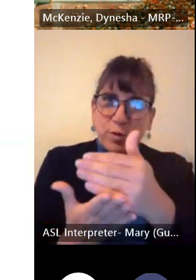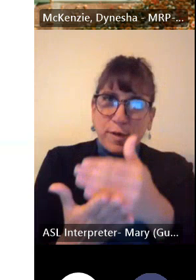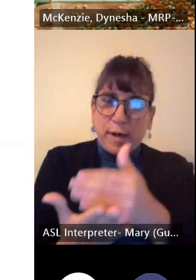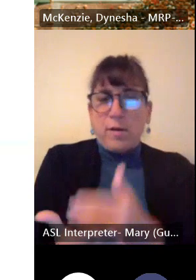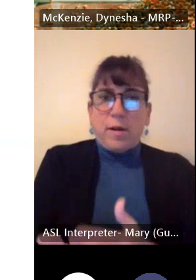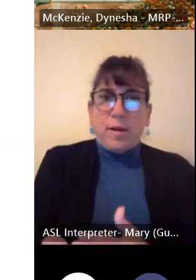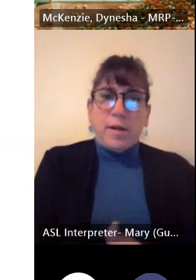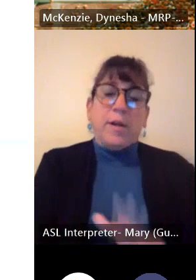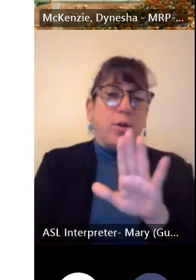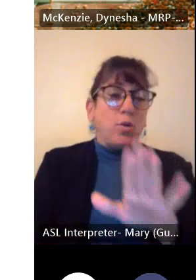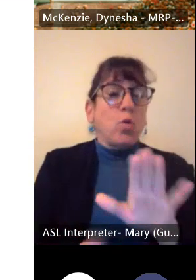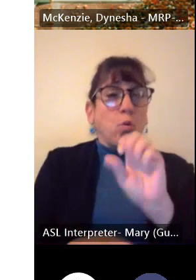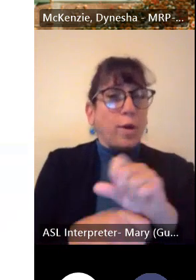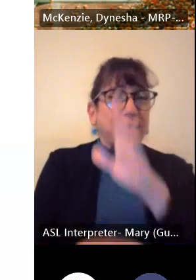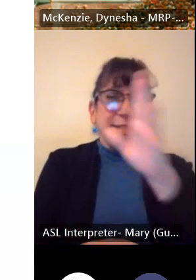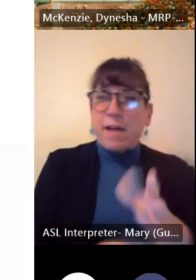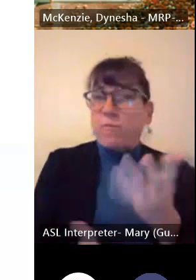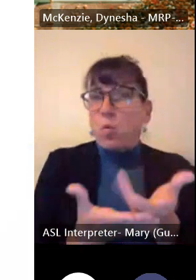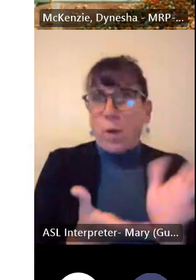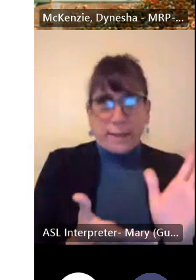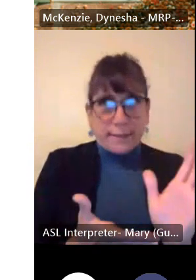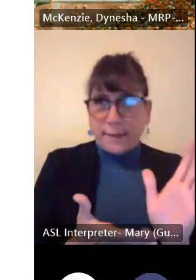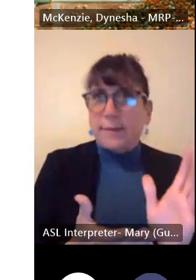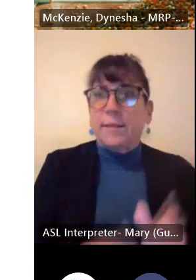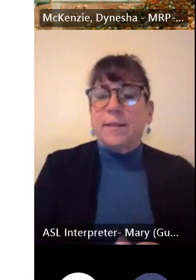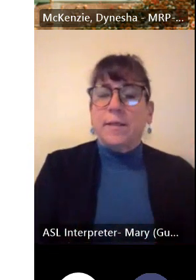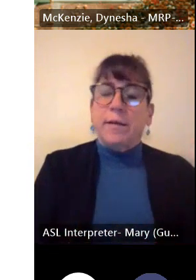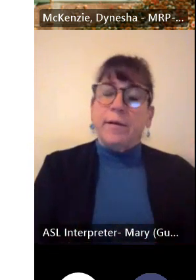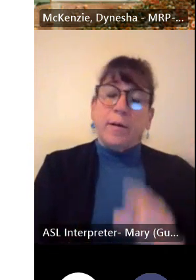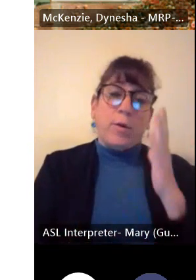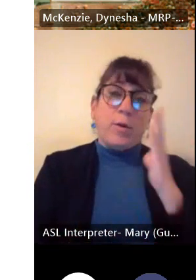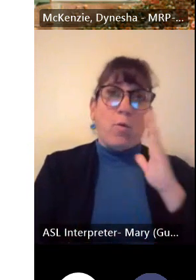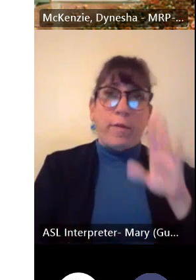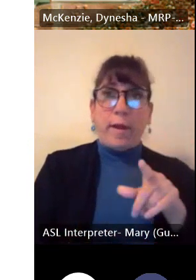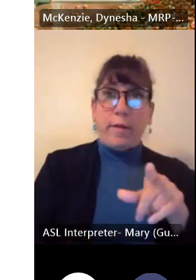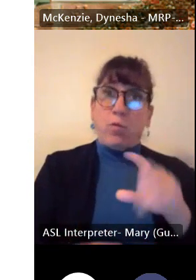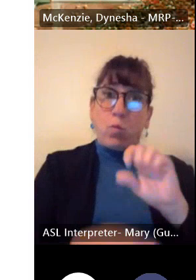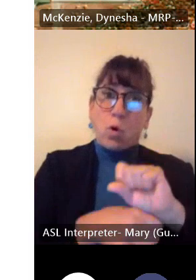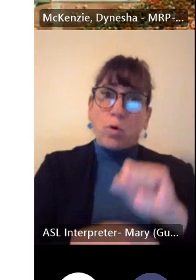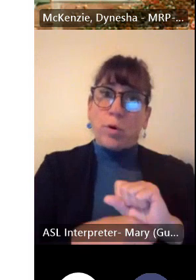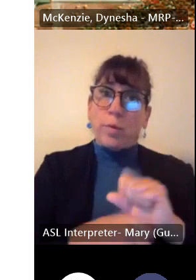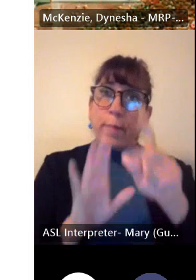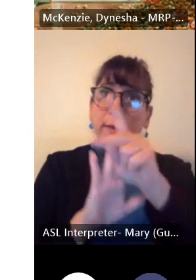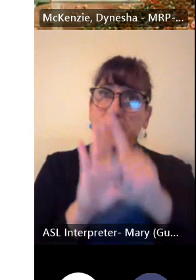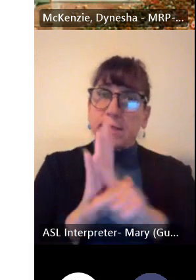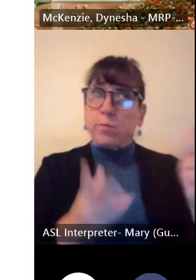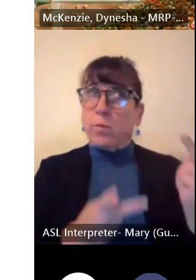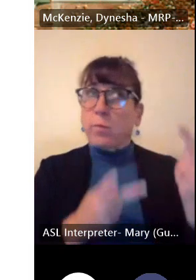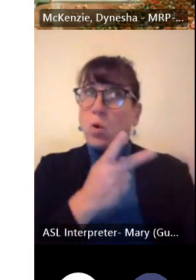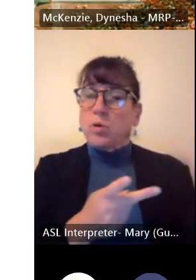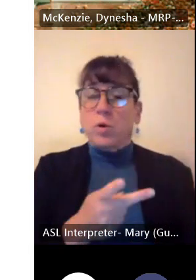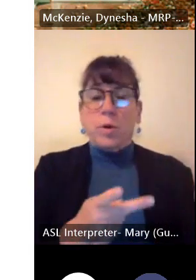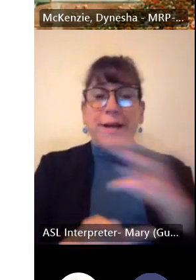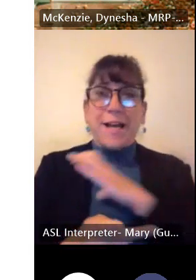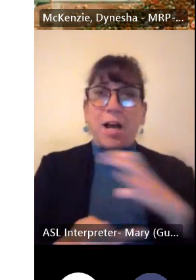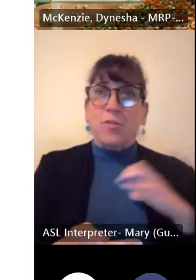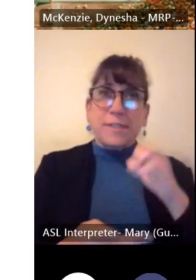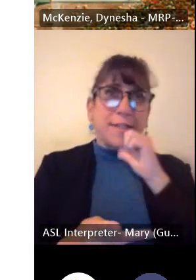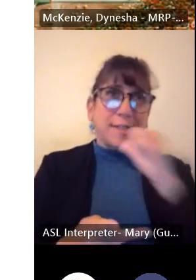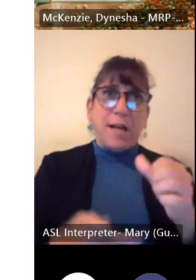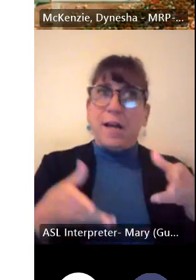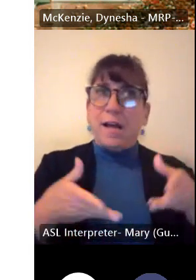is never wasted. We know that in the budget cycle, that if we work on something, a proposal, a policy, Congress doesn't enact it, there's always a chance for it